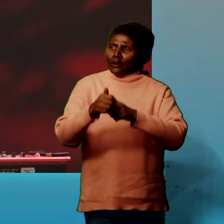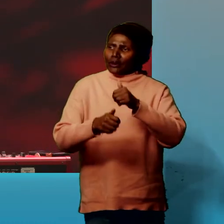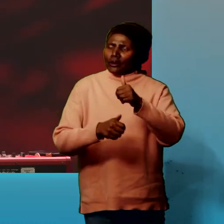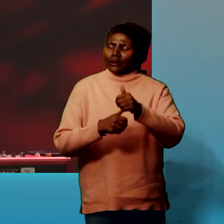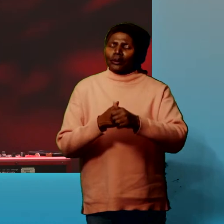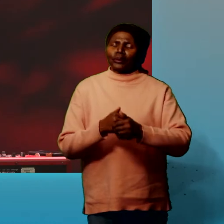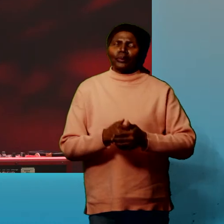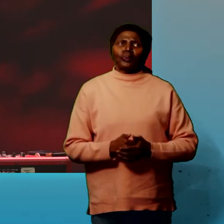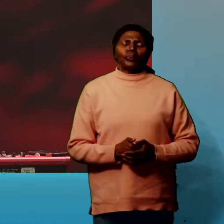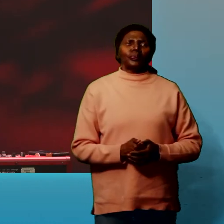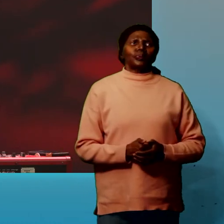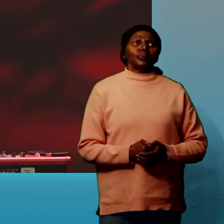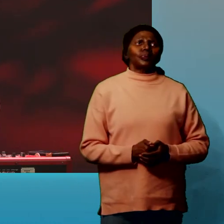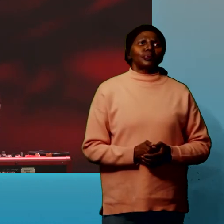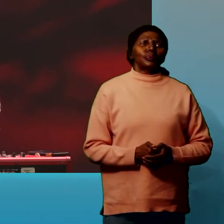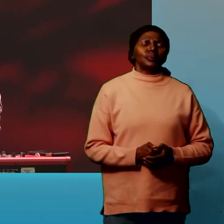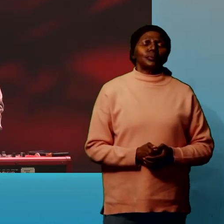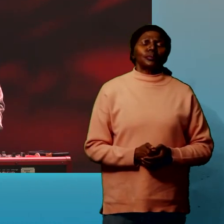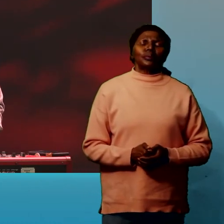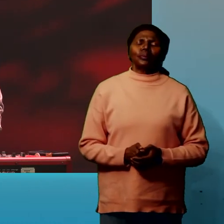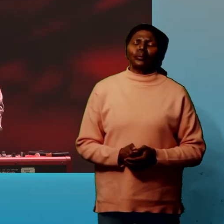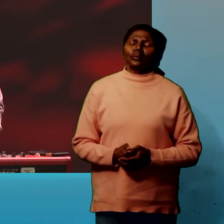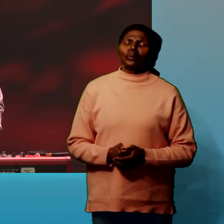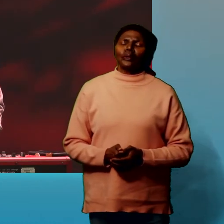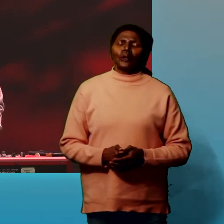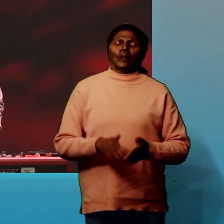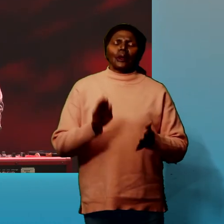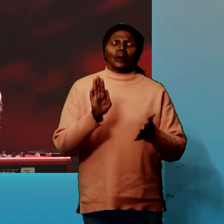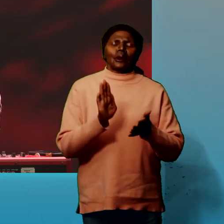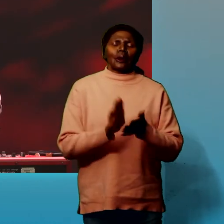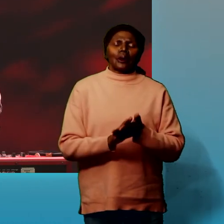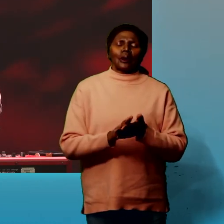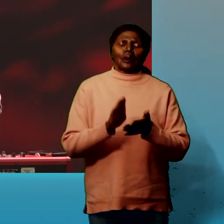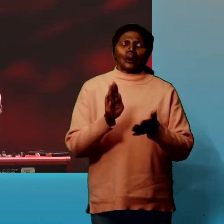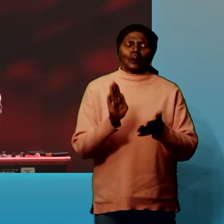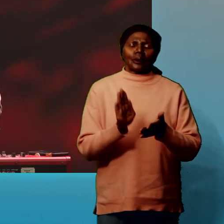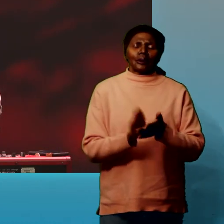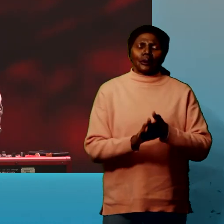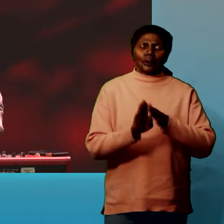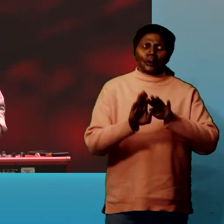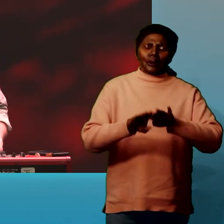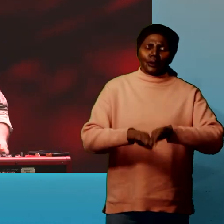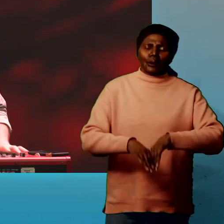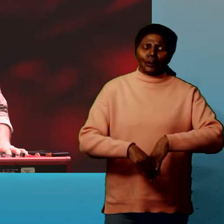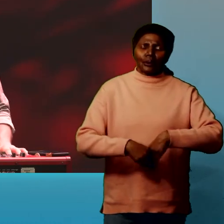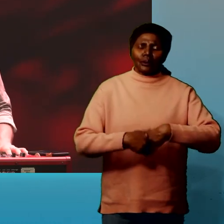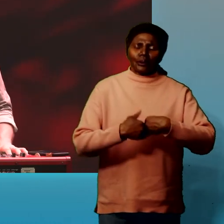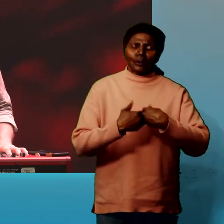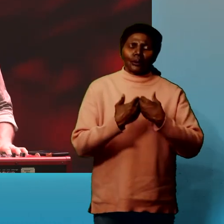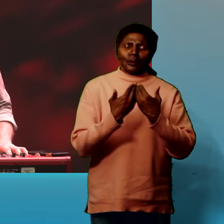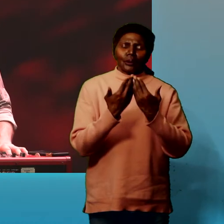we sing it to the Lord in one accord. And